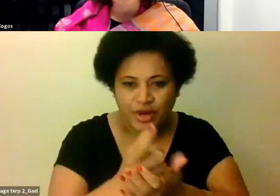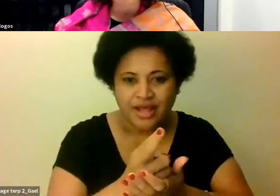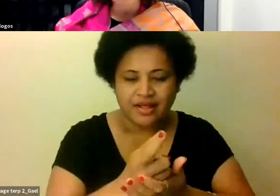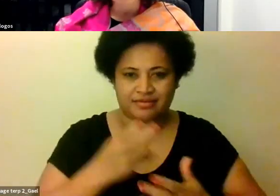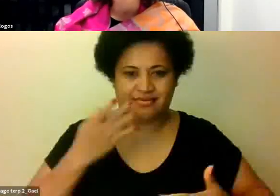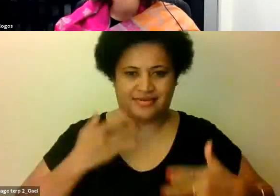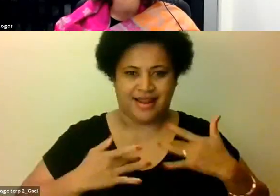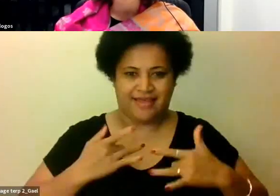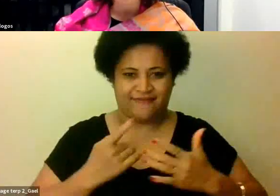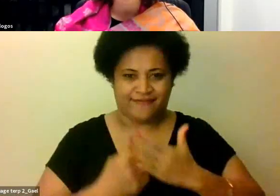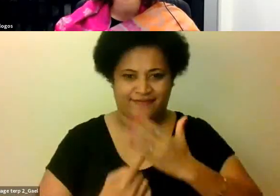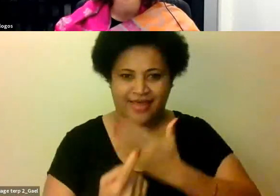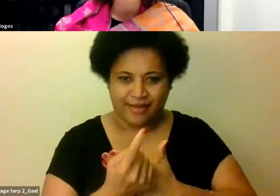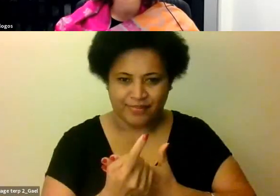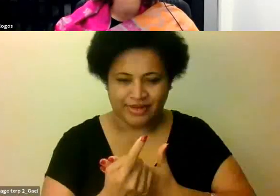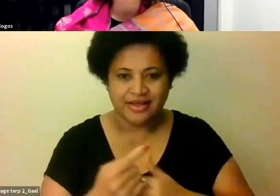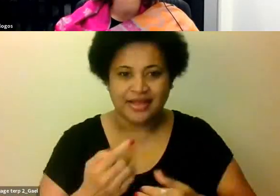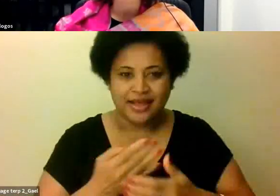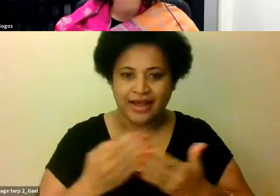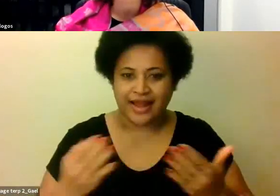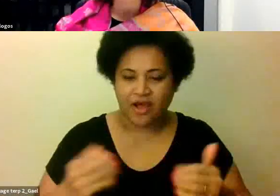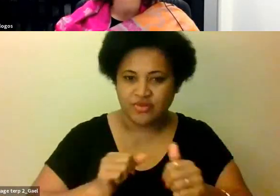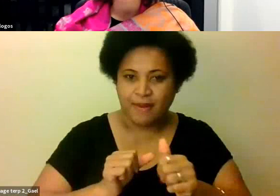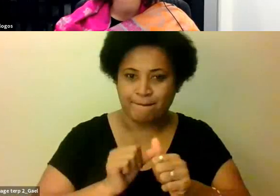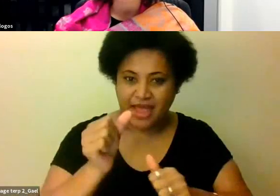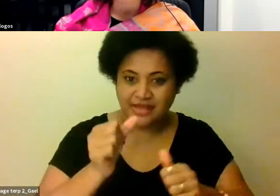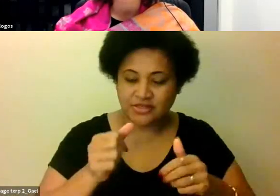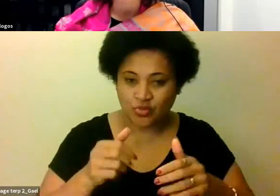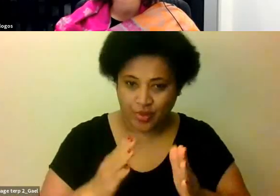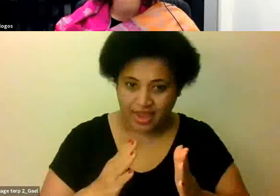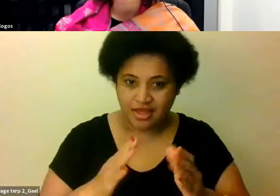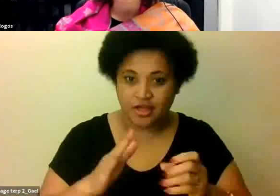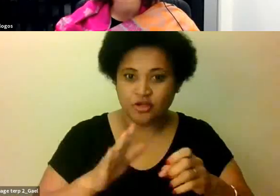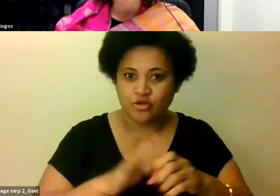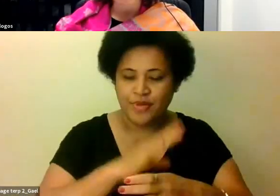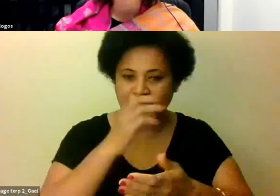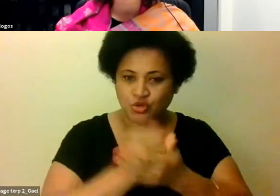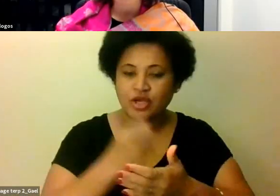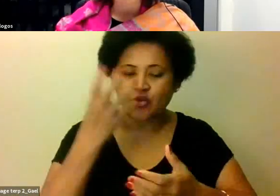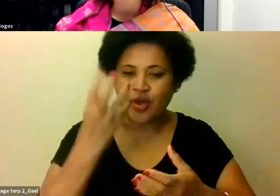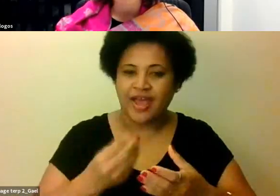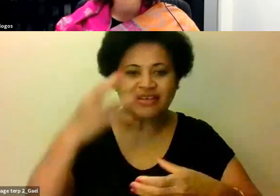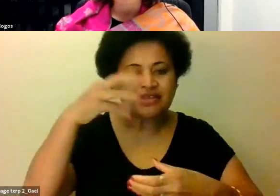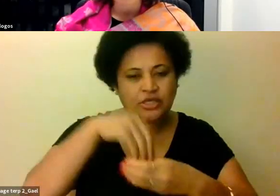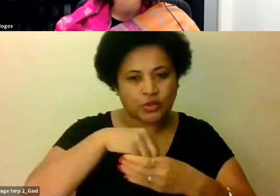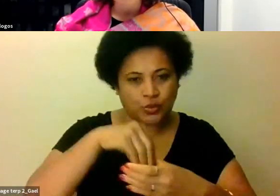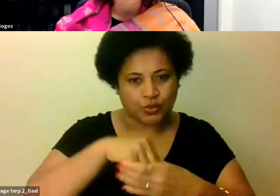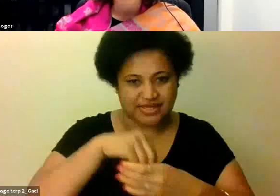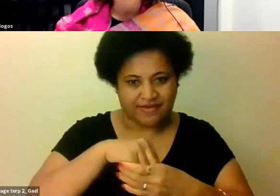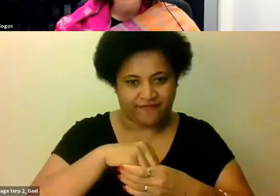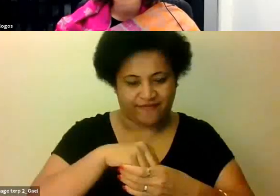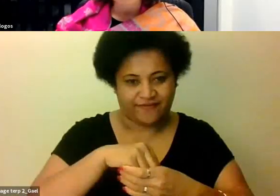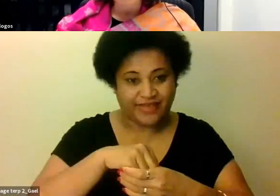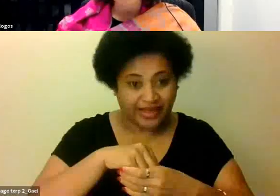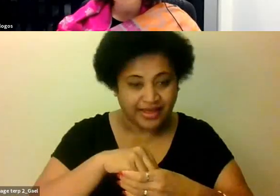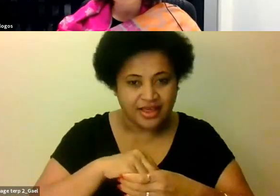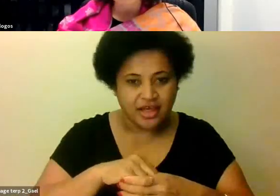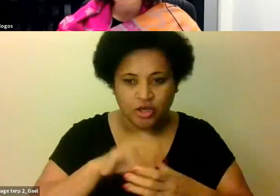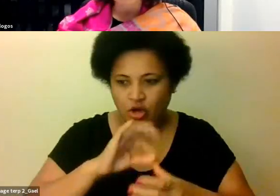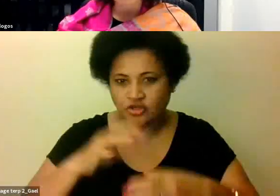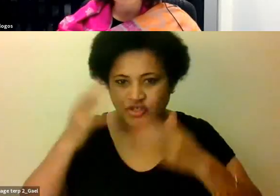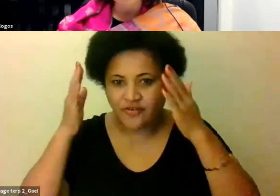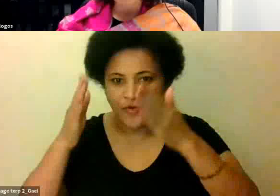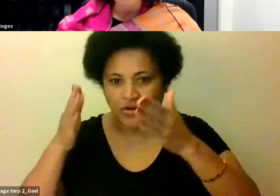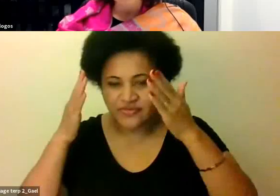And of course, the best way to ensure that is to make sure that you have an inclusive design team. And thanks also